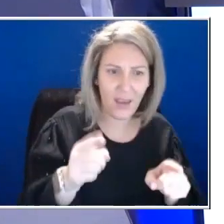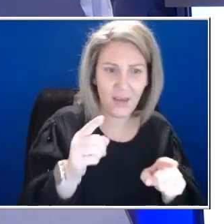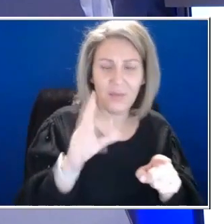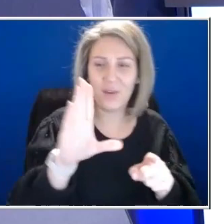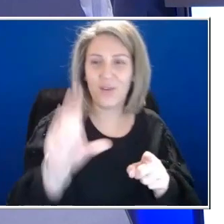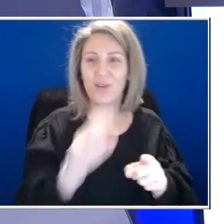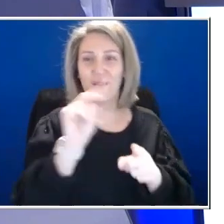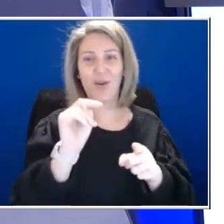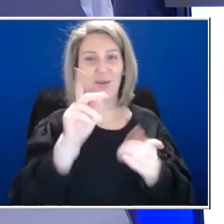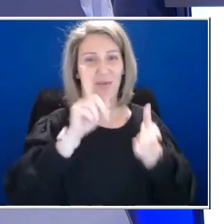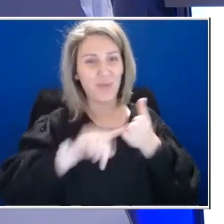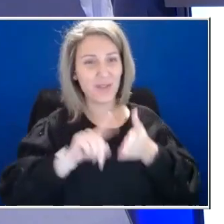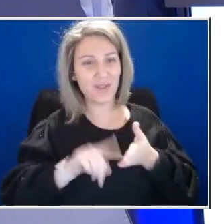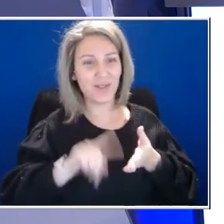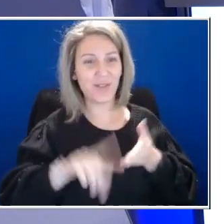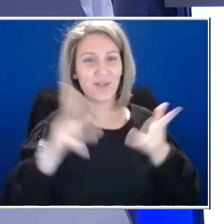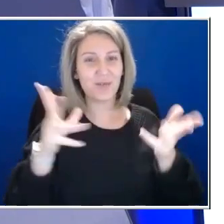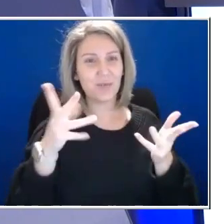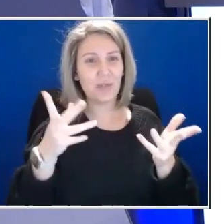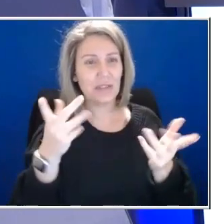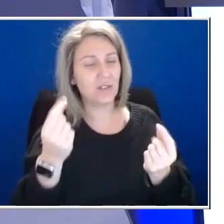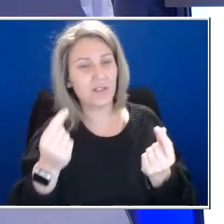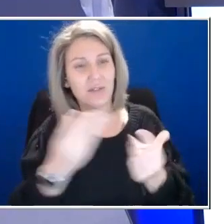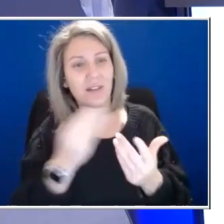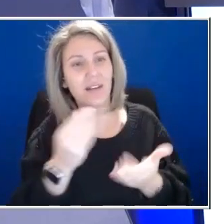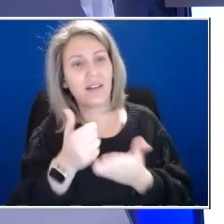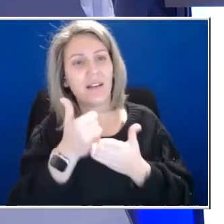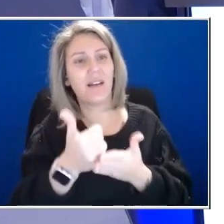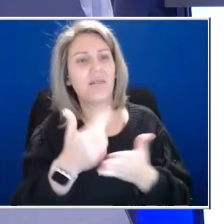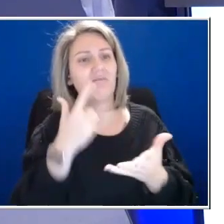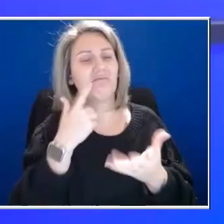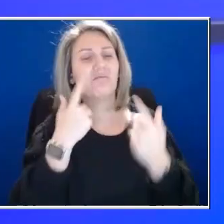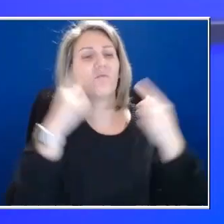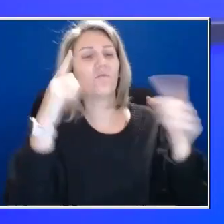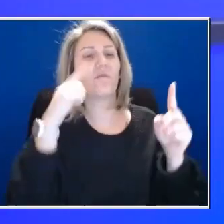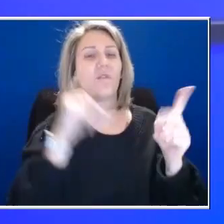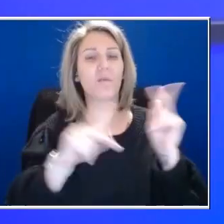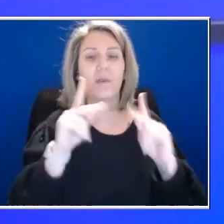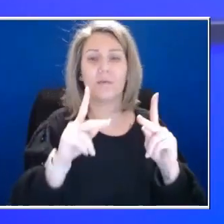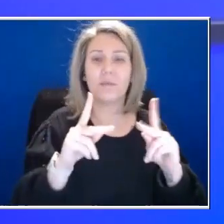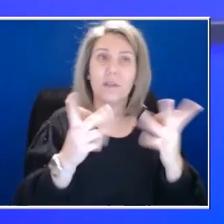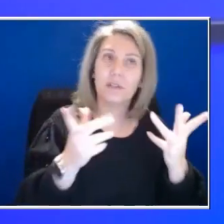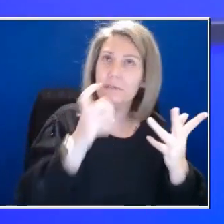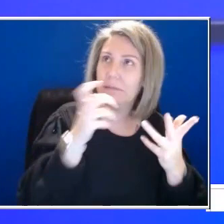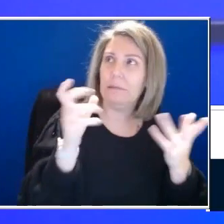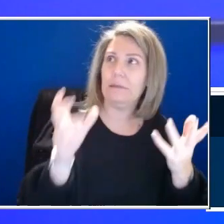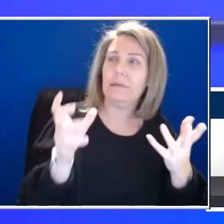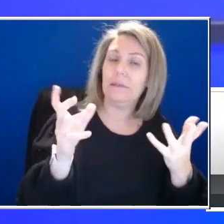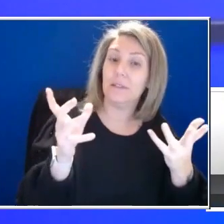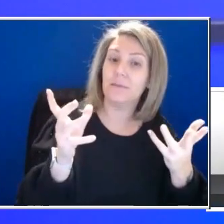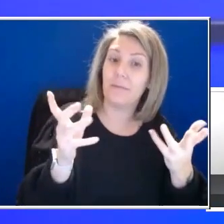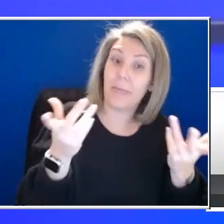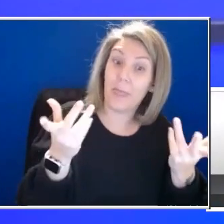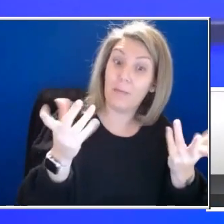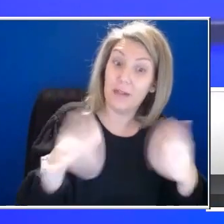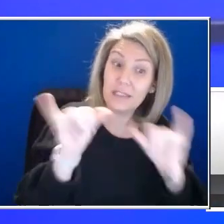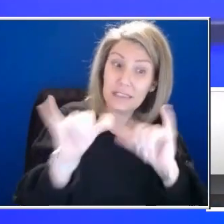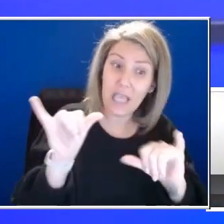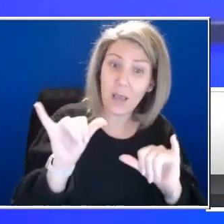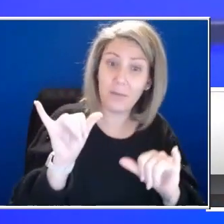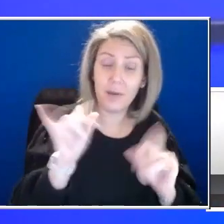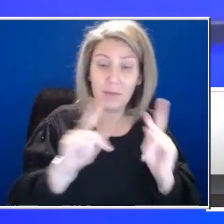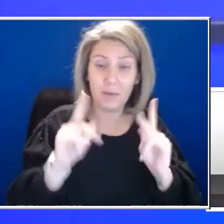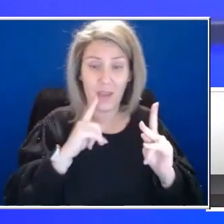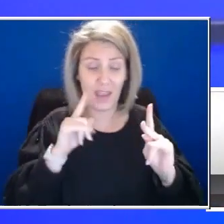that? And when can that work for someone really well? You know, it's not as uncommon as you think. Yeah. And when I see patients that have similar stories, such as